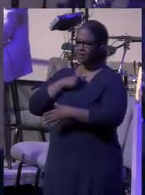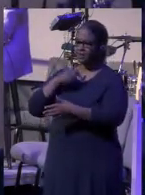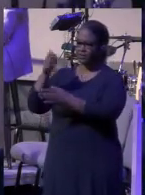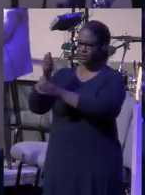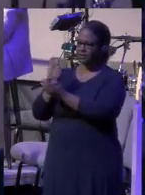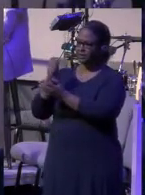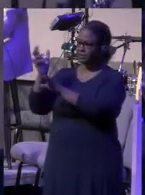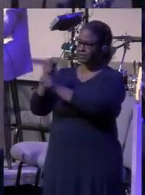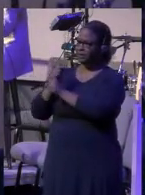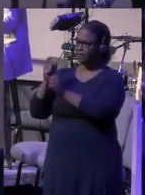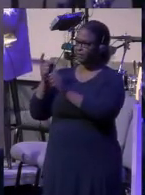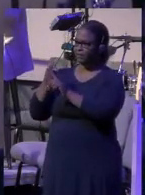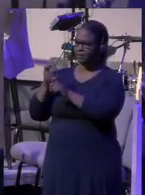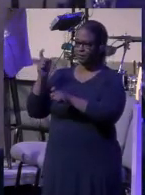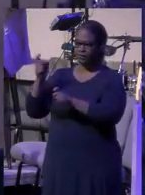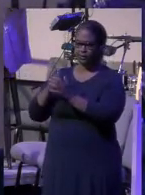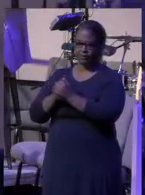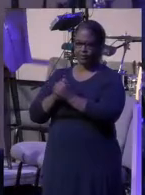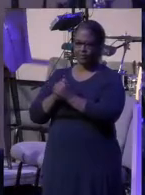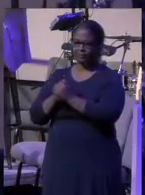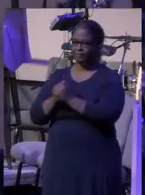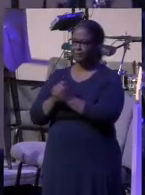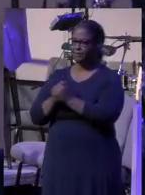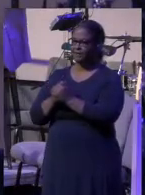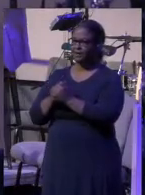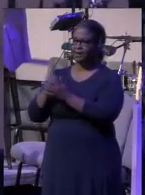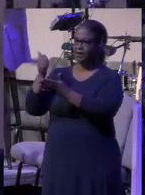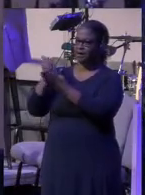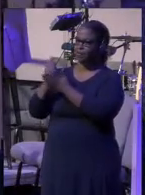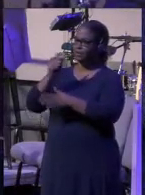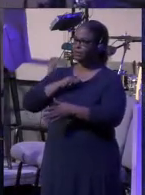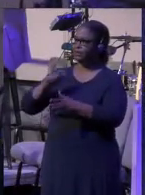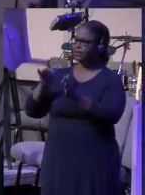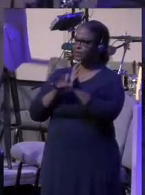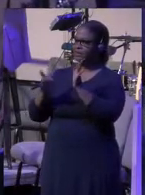life and as we walk this broken world, help us, Lord Jesus,